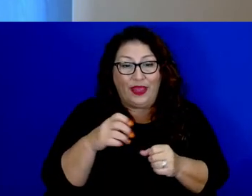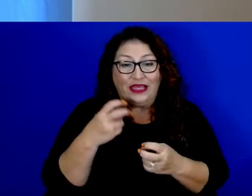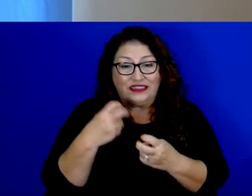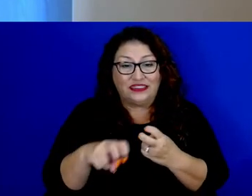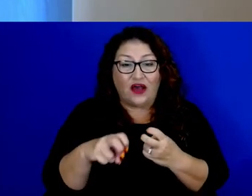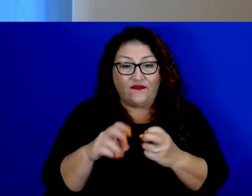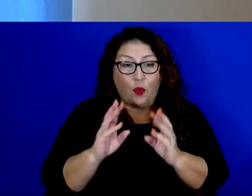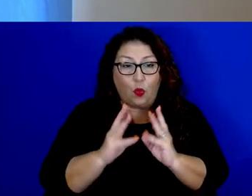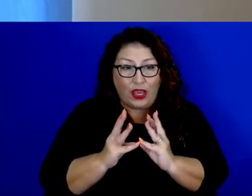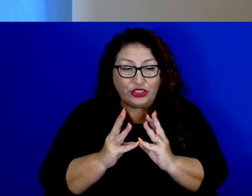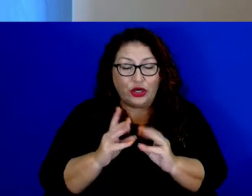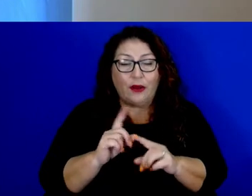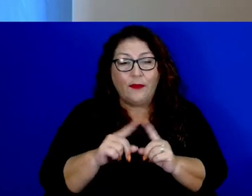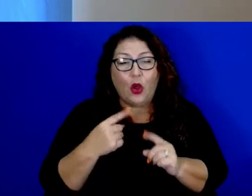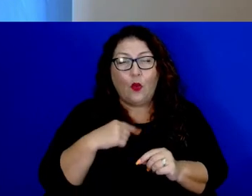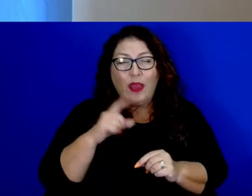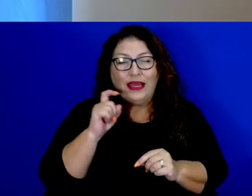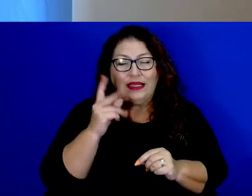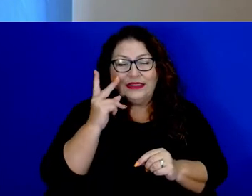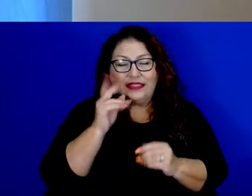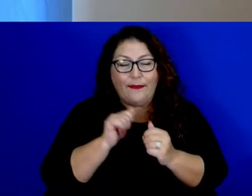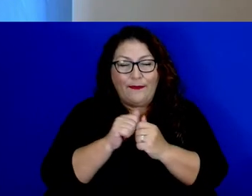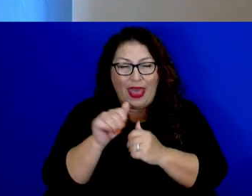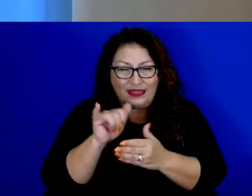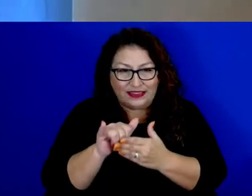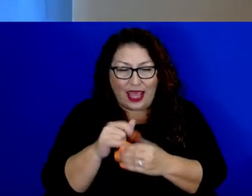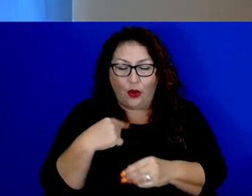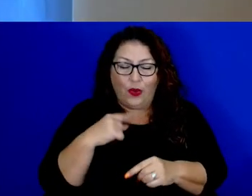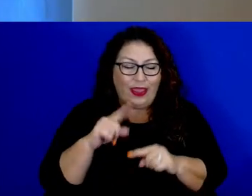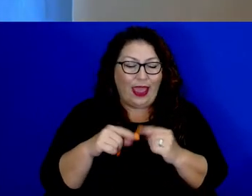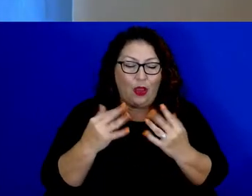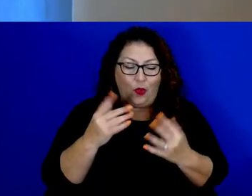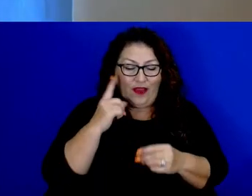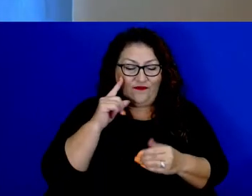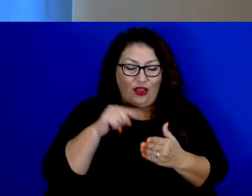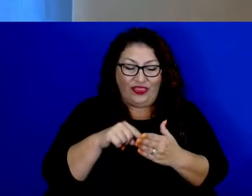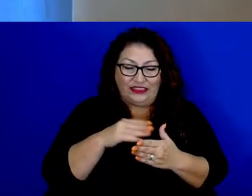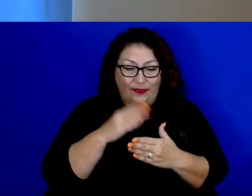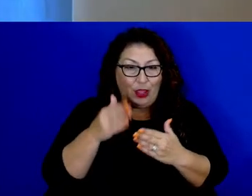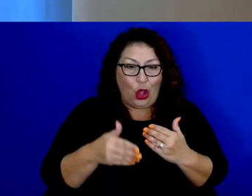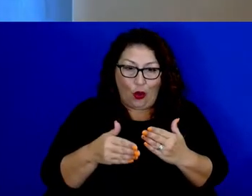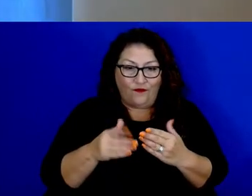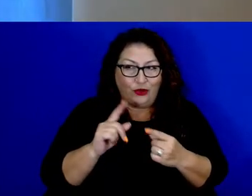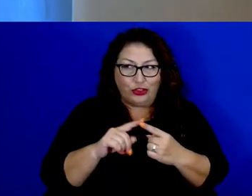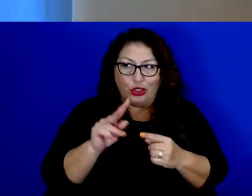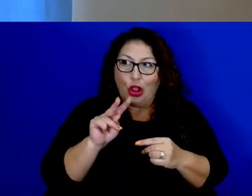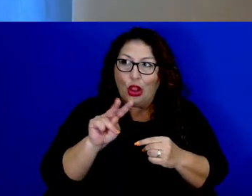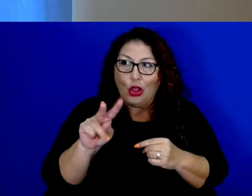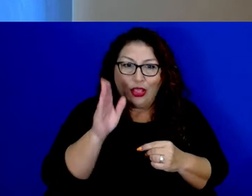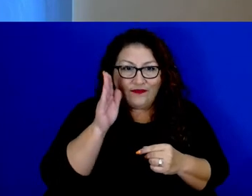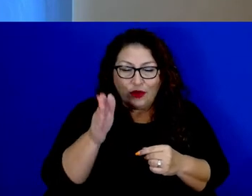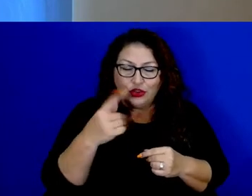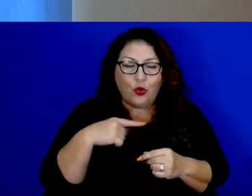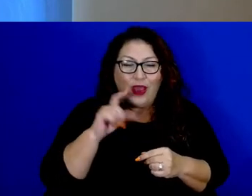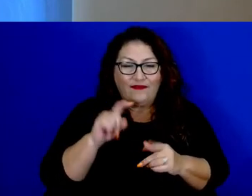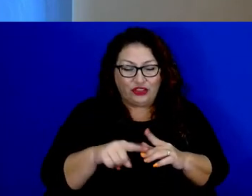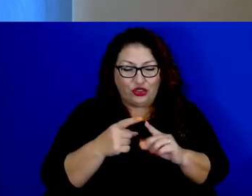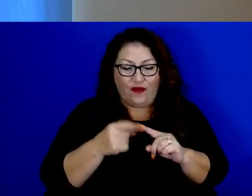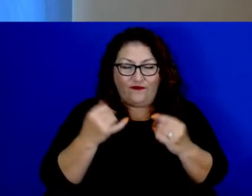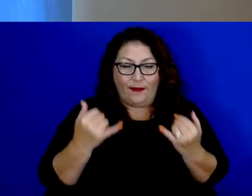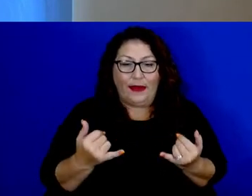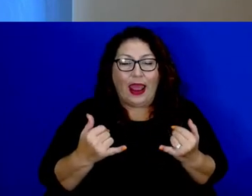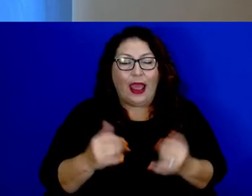look beyond, and we can't wait for this to be over to look beyond. We have to start from now. And the